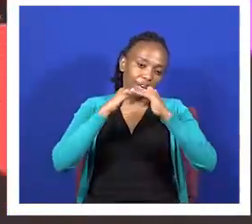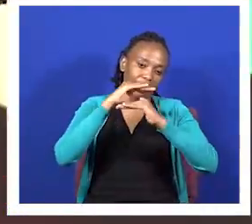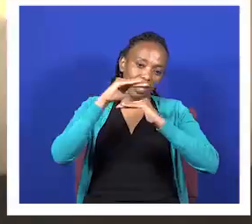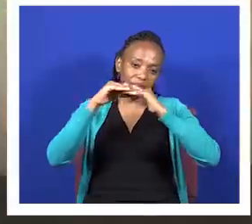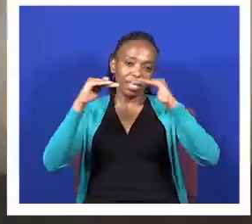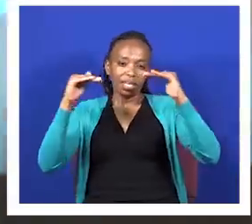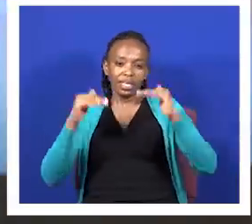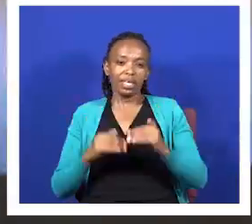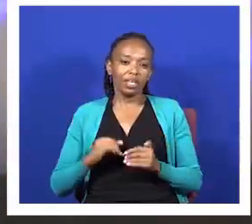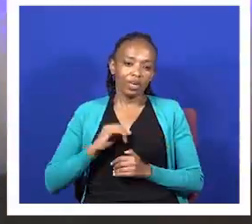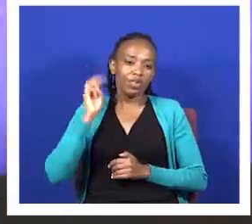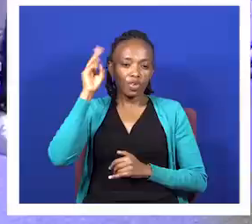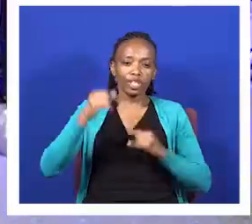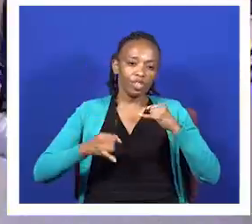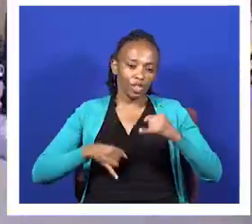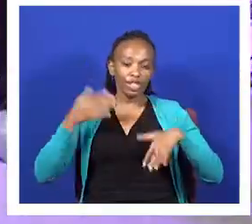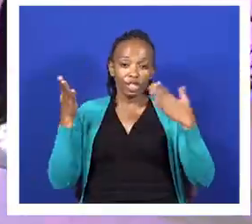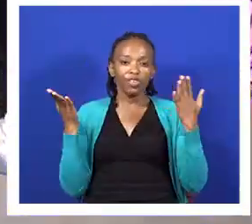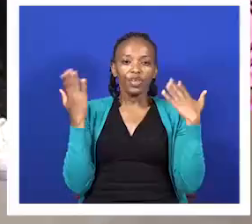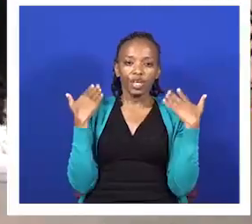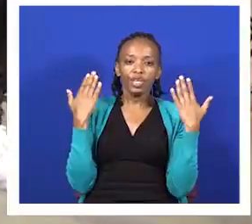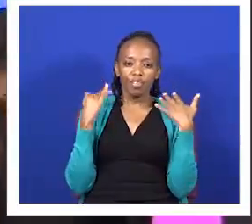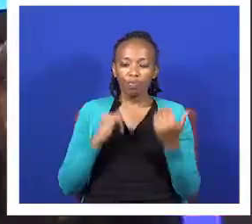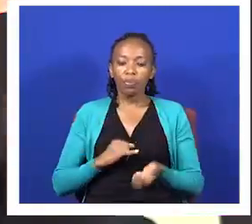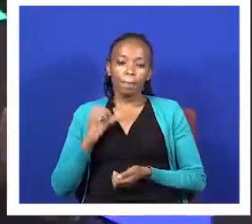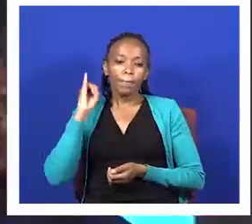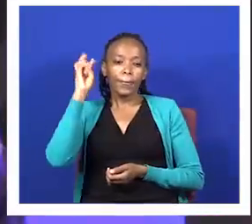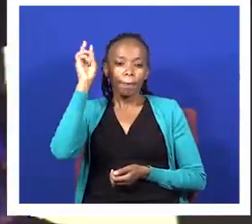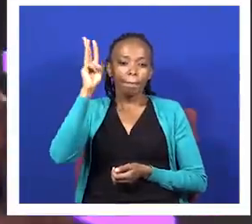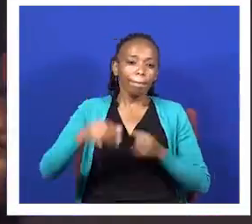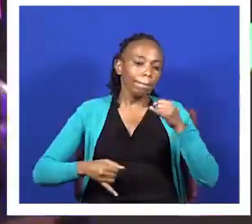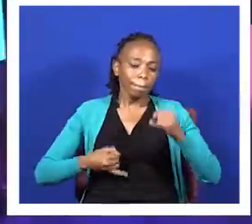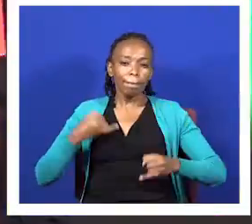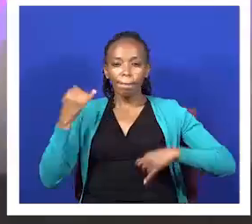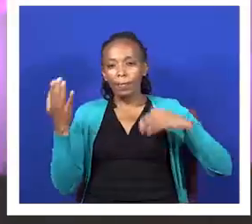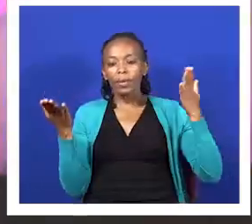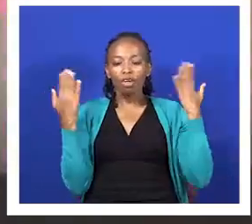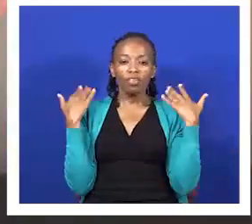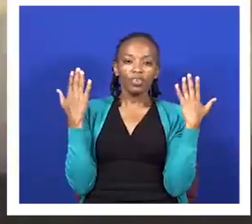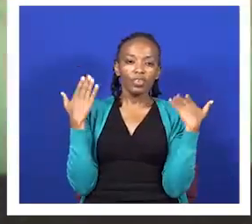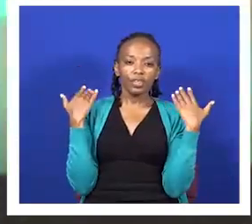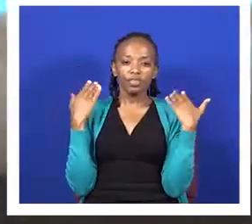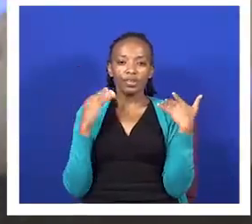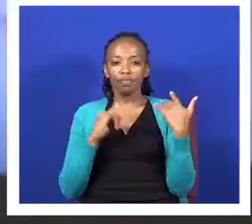kingdom of heaven. I will rejoice forever. I